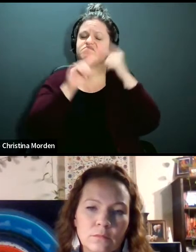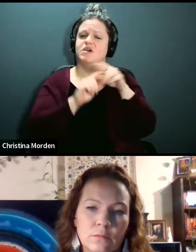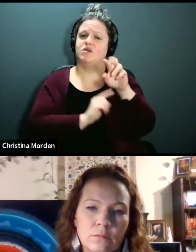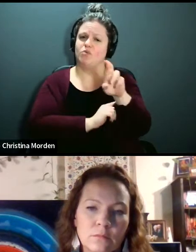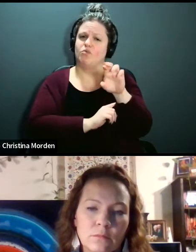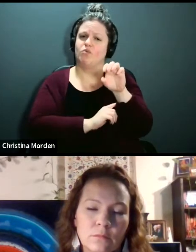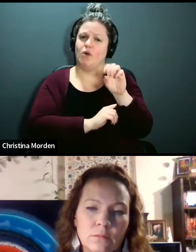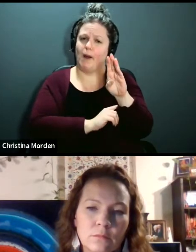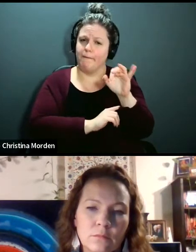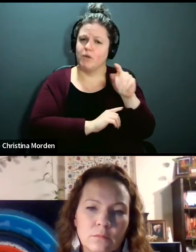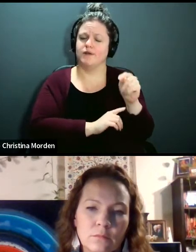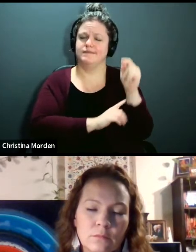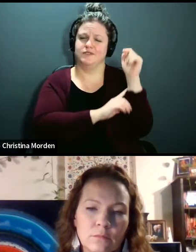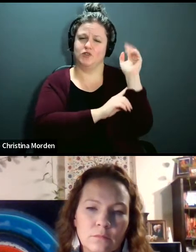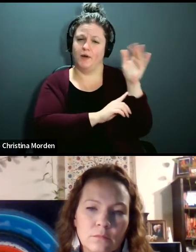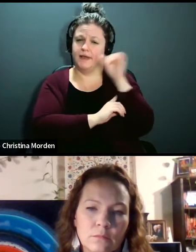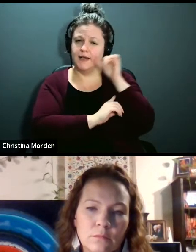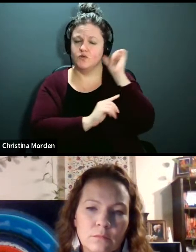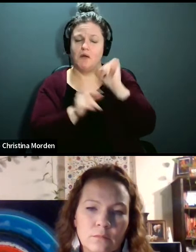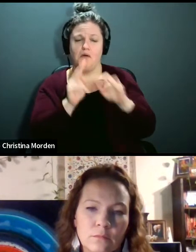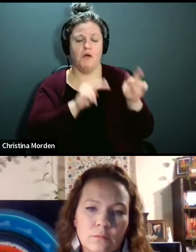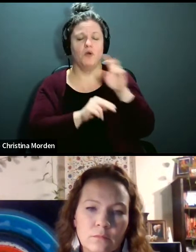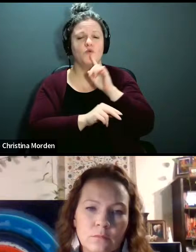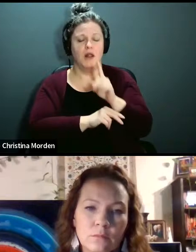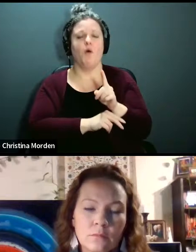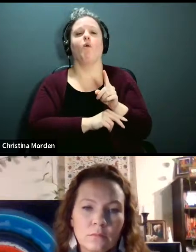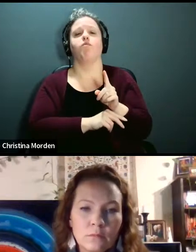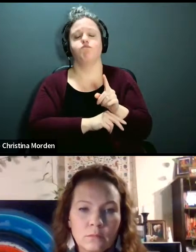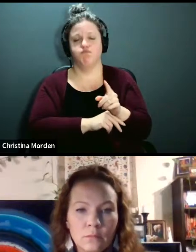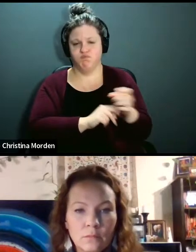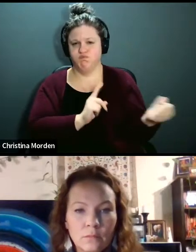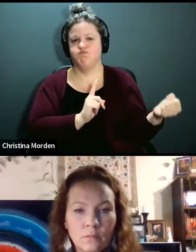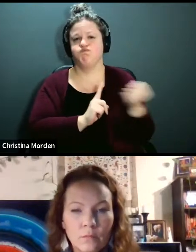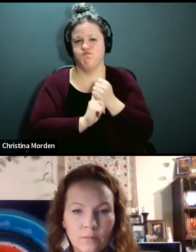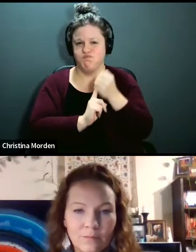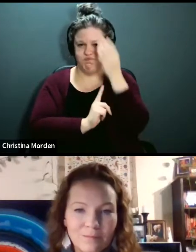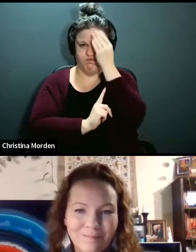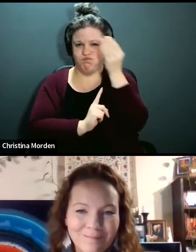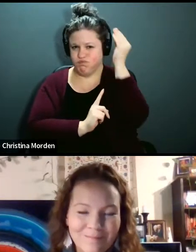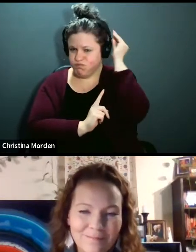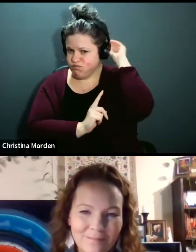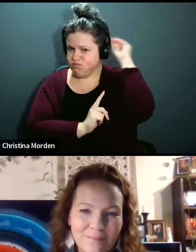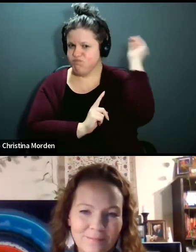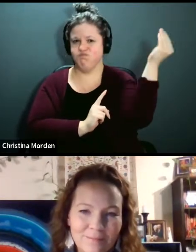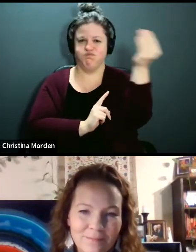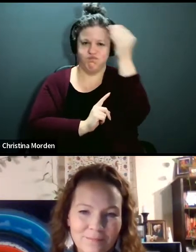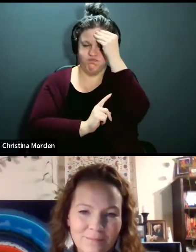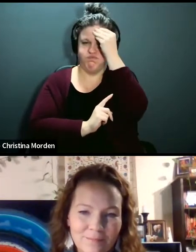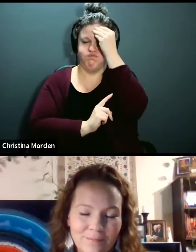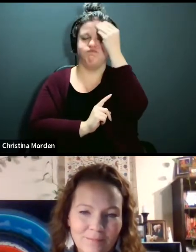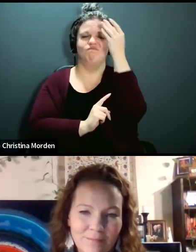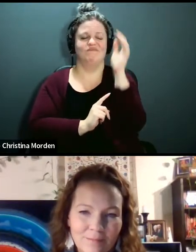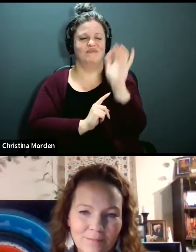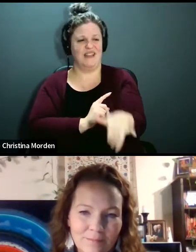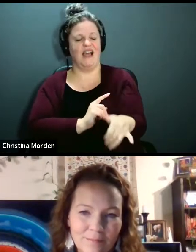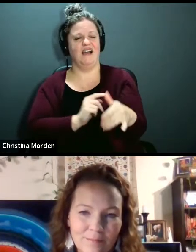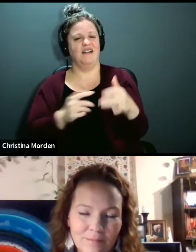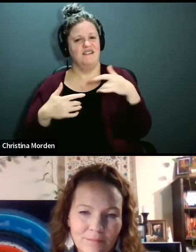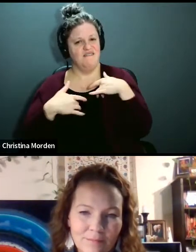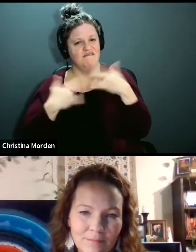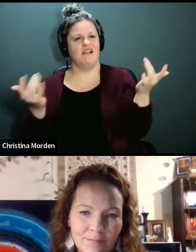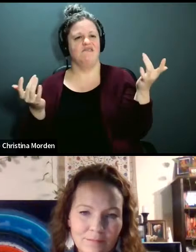brought that forward to me and that's about all of us little people who aren't um you know